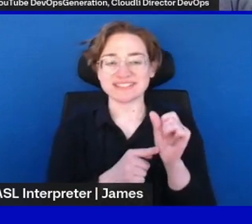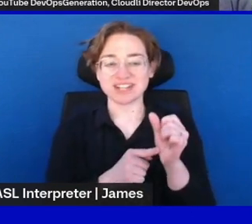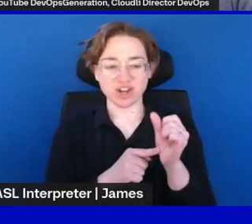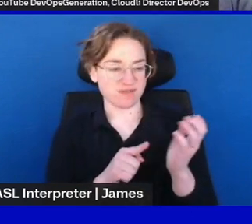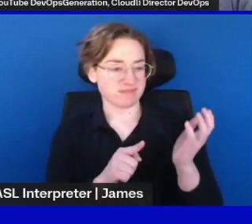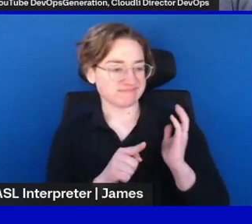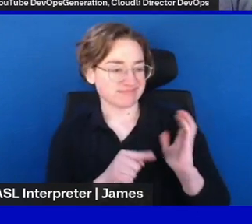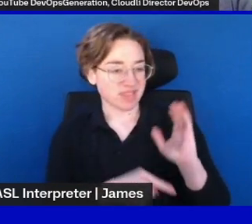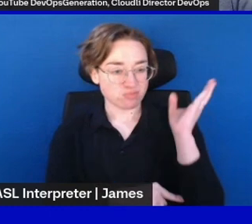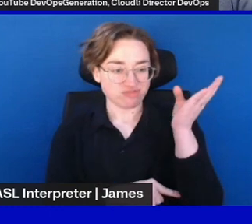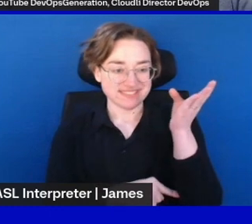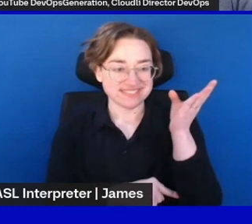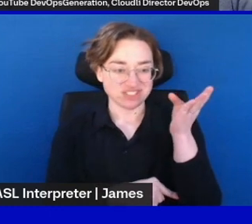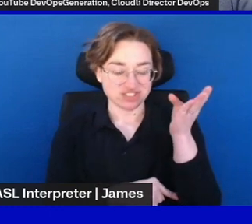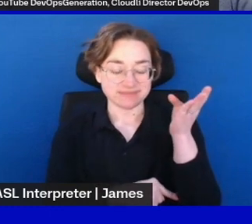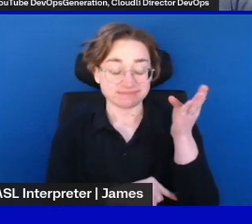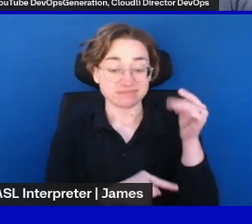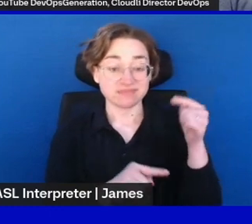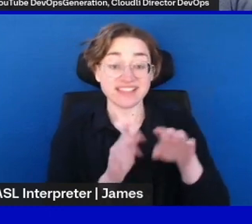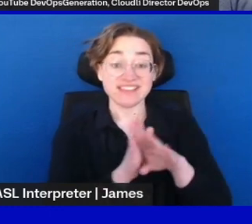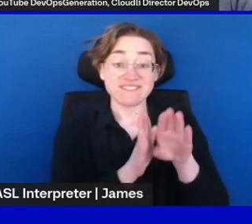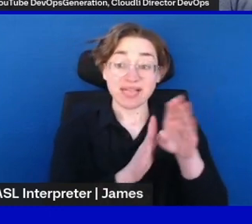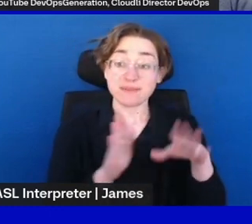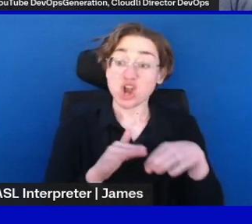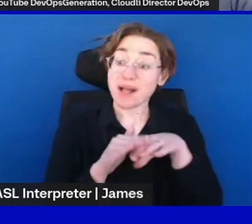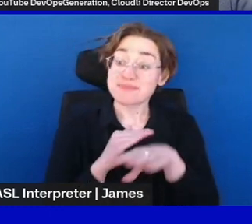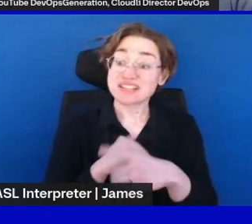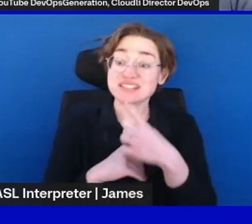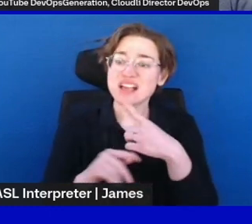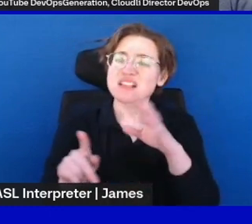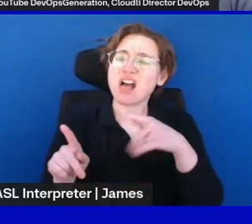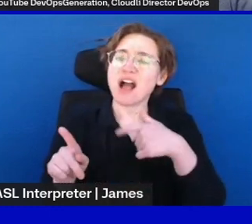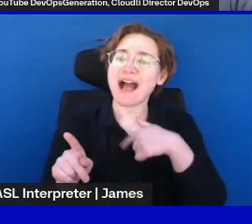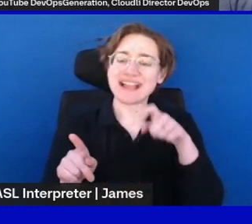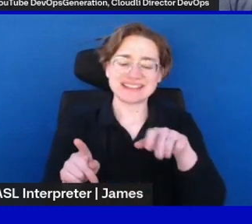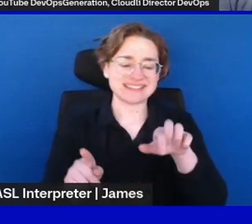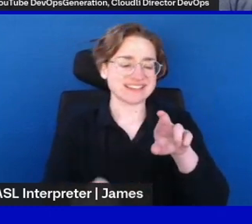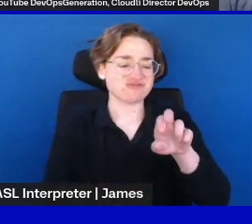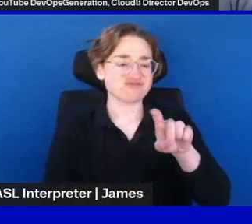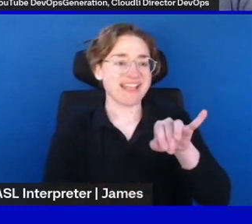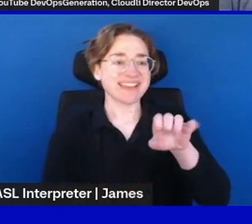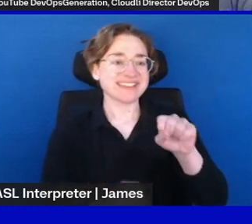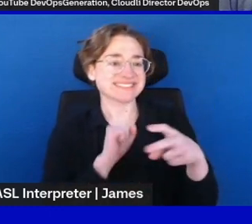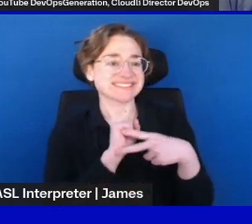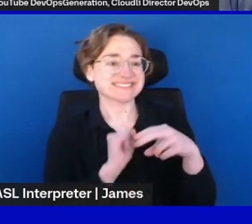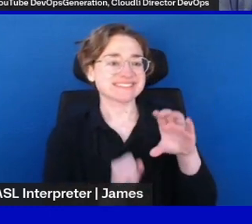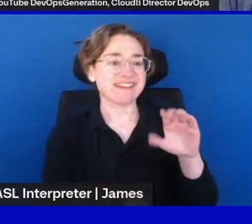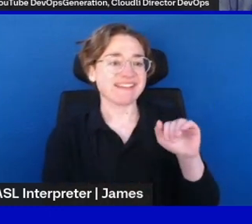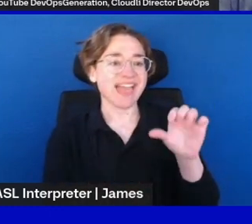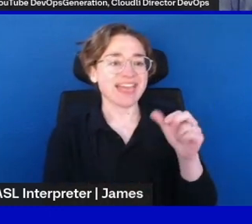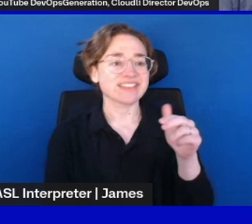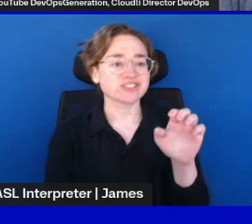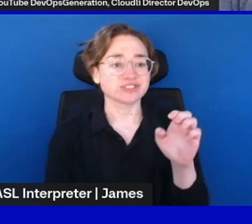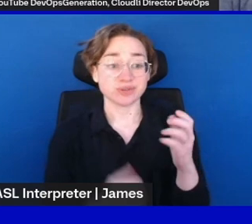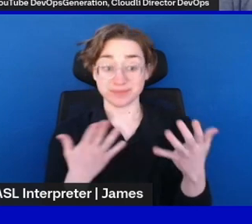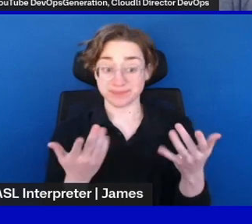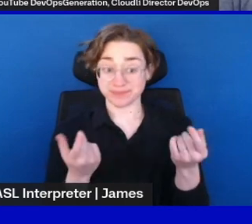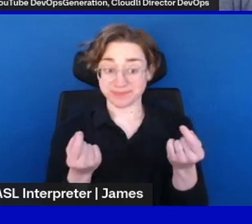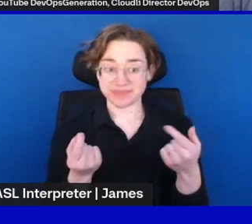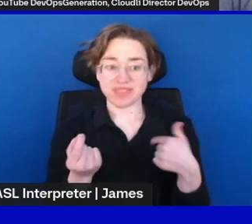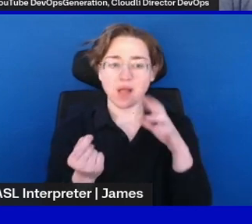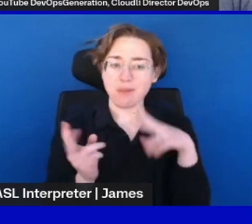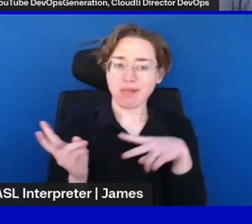presentation, where the developer comes in and says, hey, I need a Redis cache. And so I'm going to pull